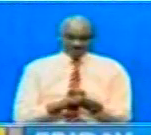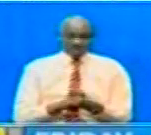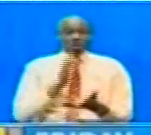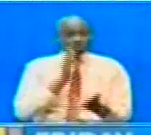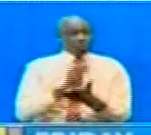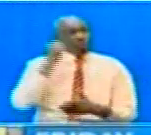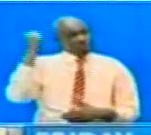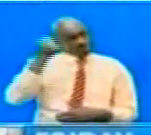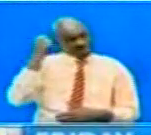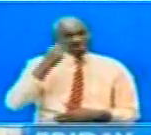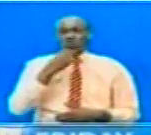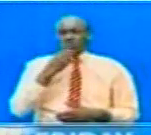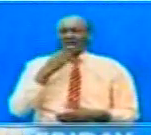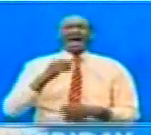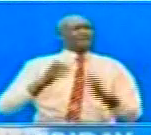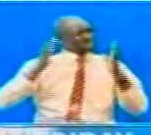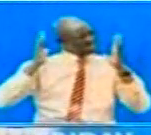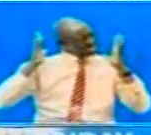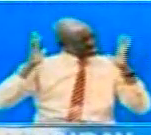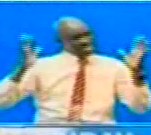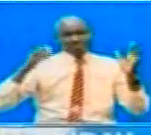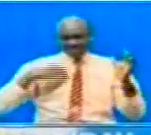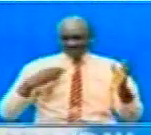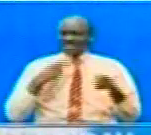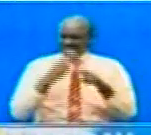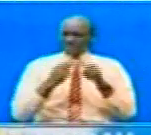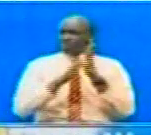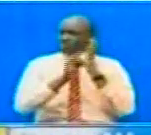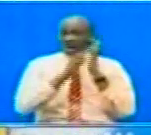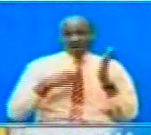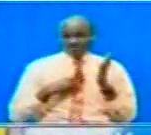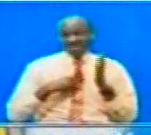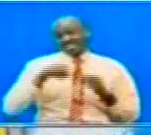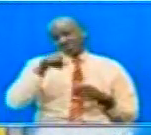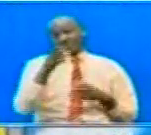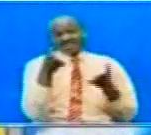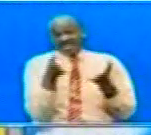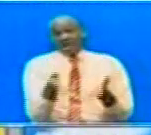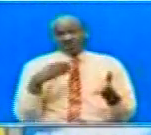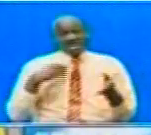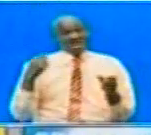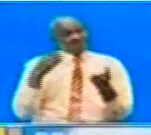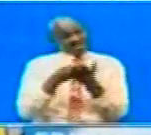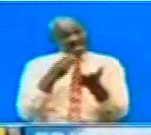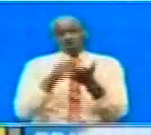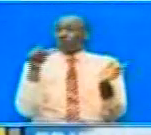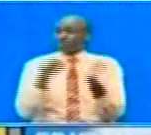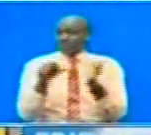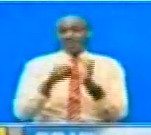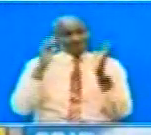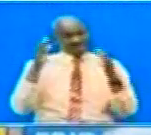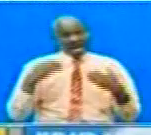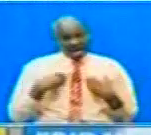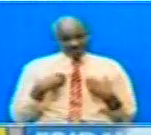being one of the largest sugar millers in the country with the biggest crushing capacity, the miller is currently in a deep financial crisis that is